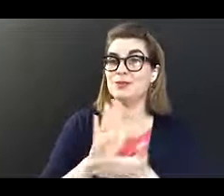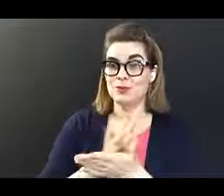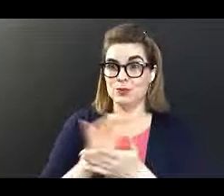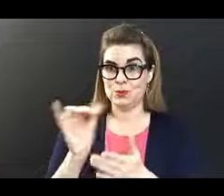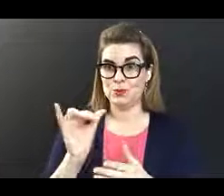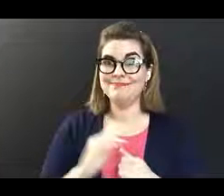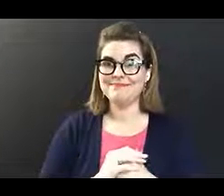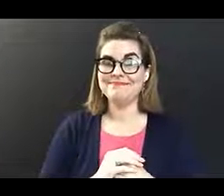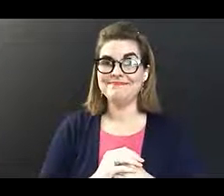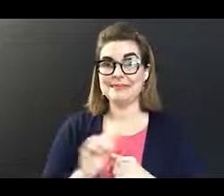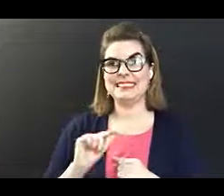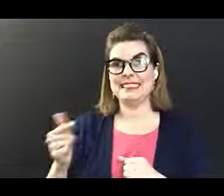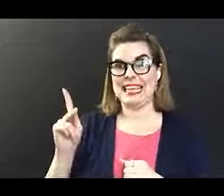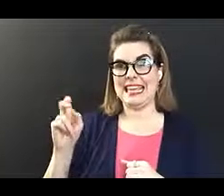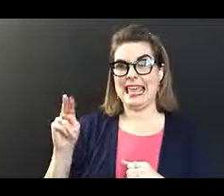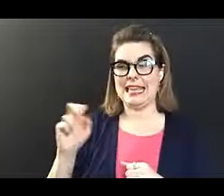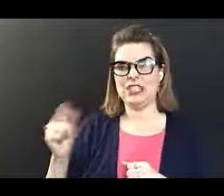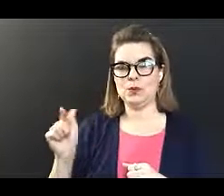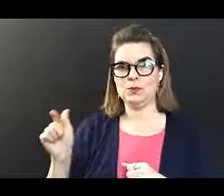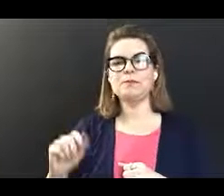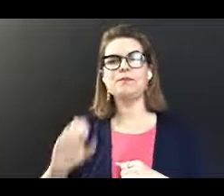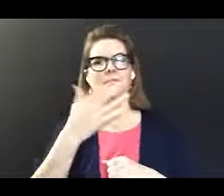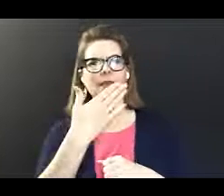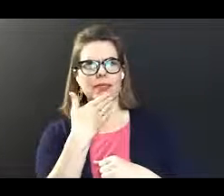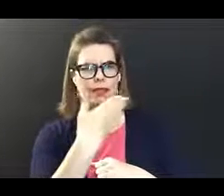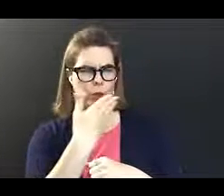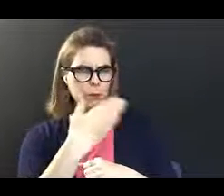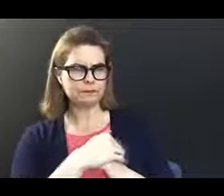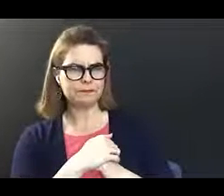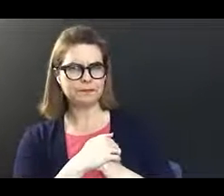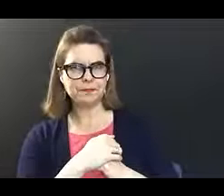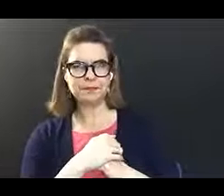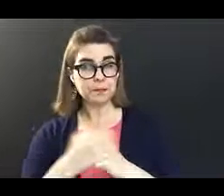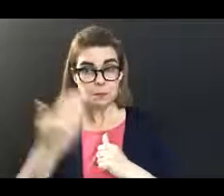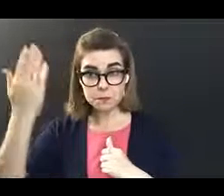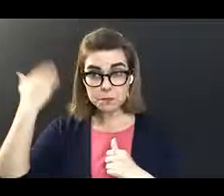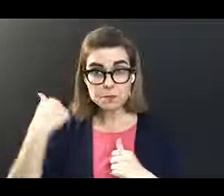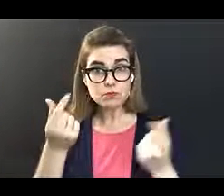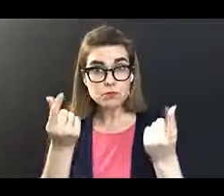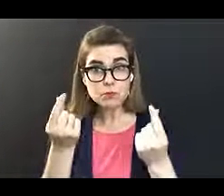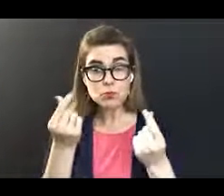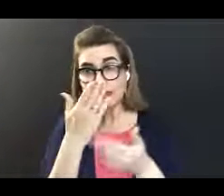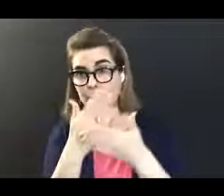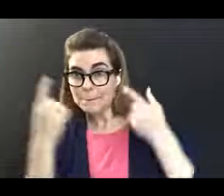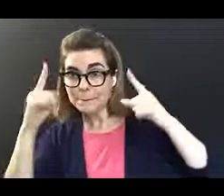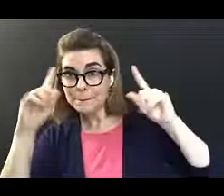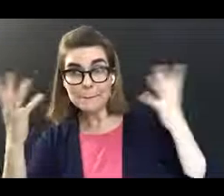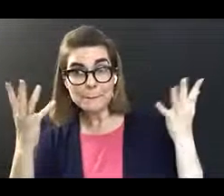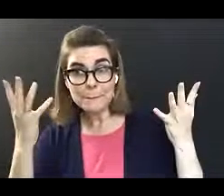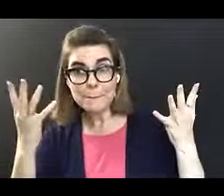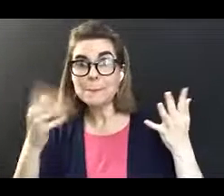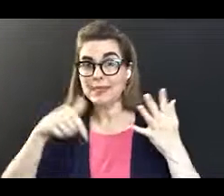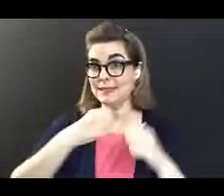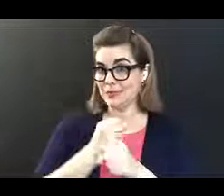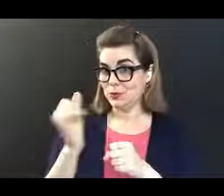Kate, this is you. So thank you. Some of our previous actions and successes that we've had so far this year is